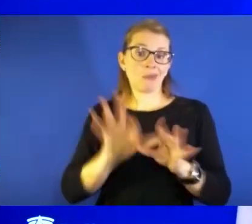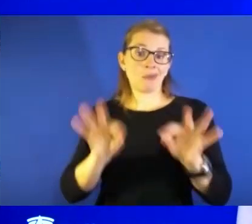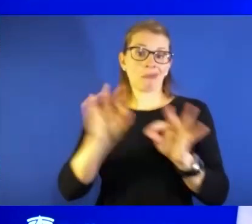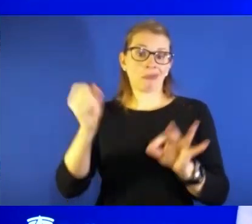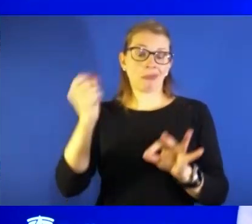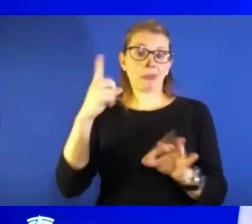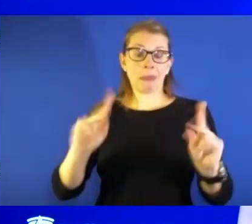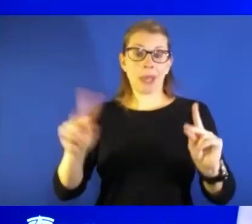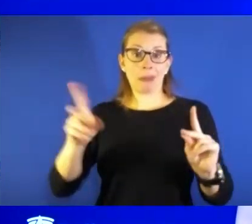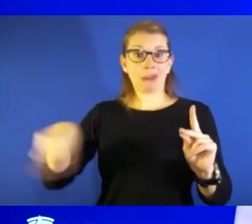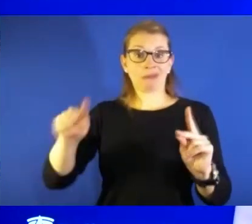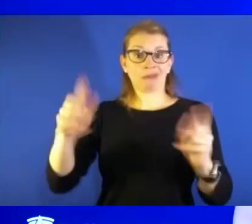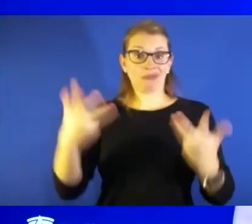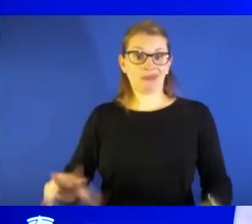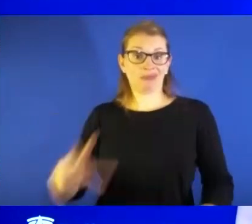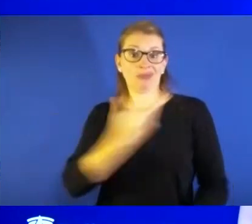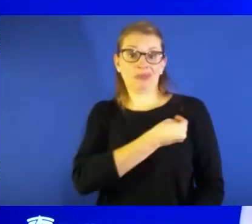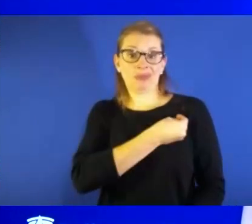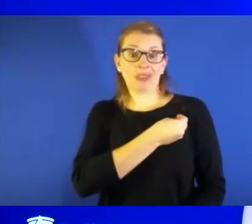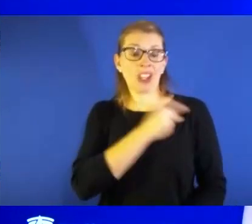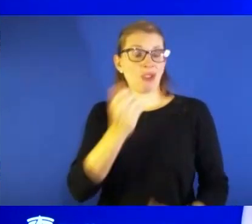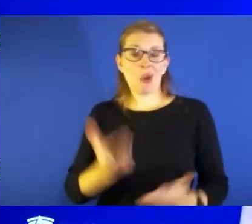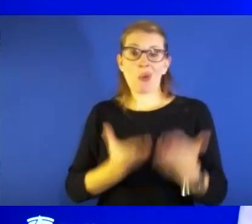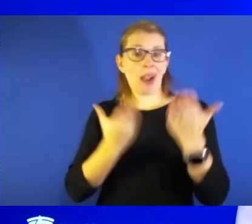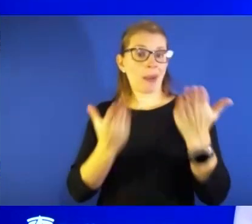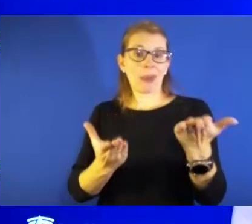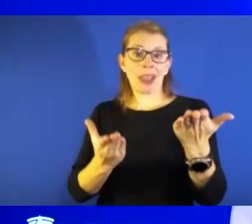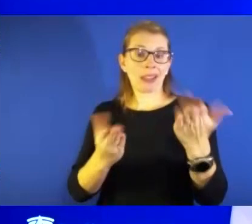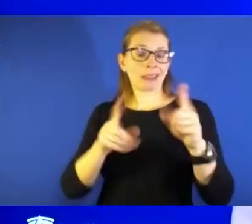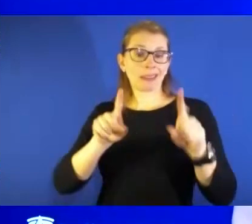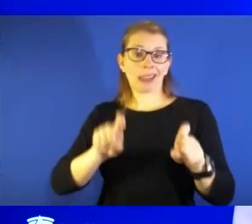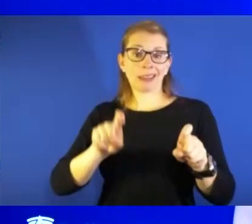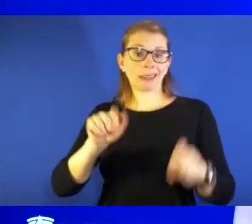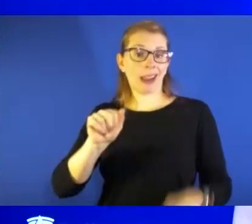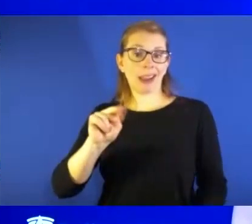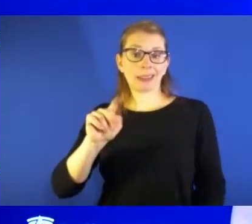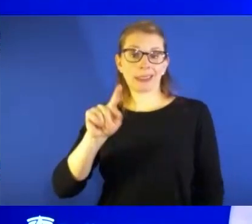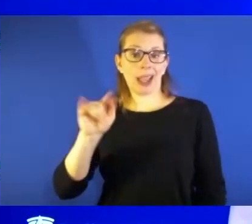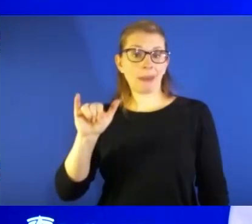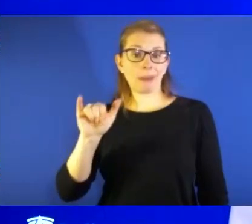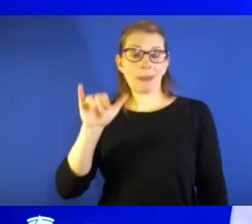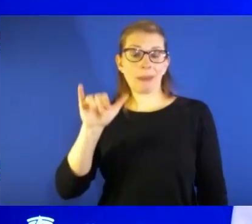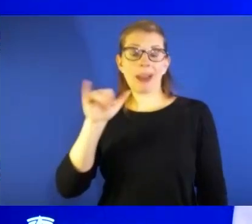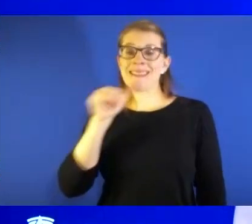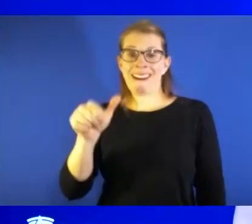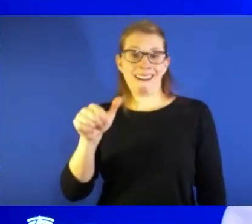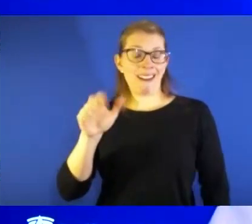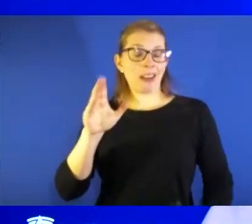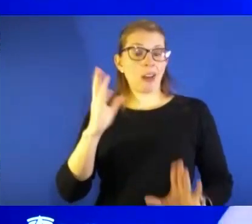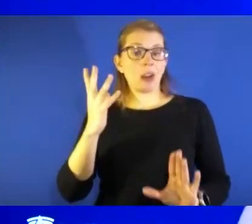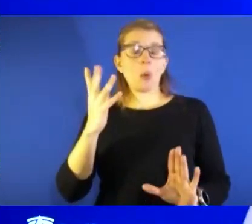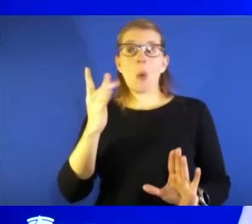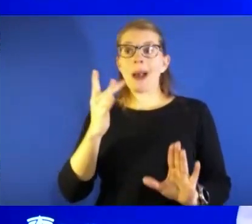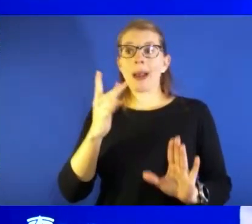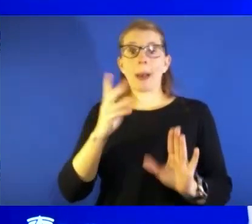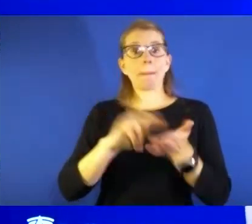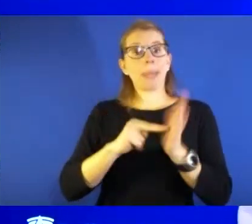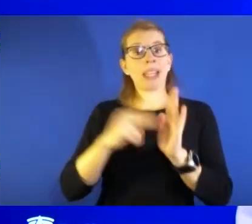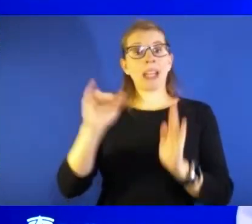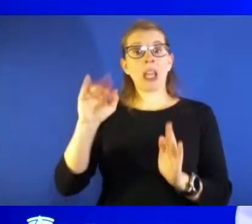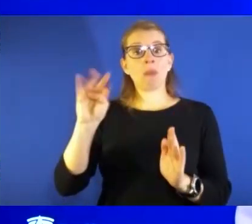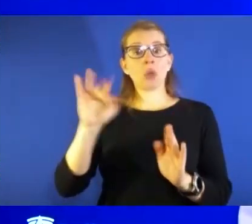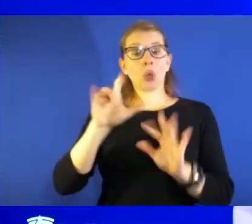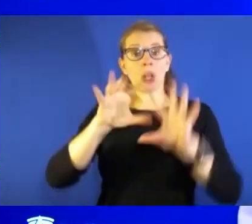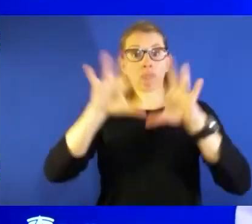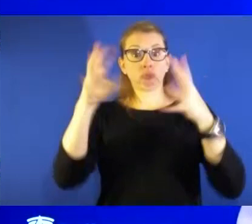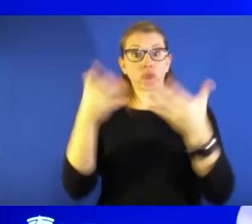been vaccinated, we don't recommend that they test antibodies because that is not the full picture of immunity. Although we do use